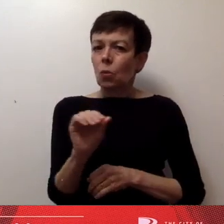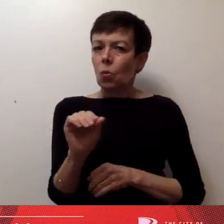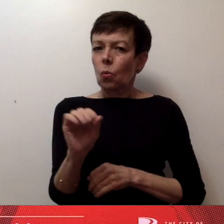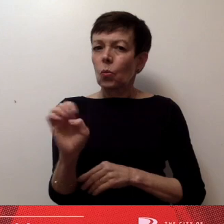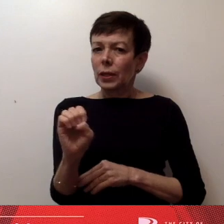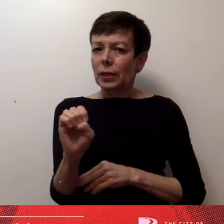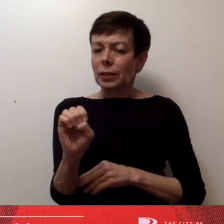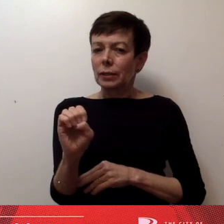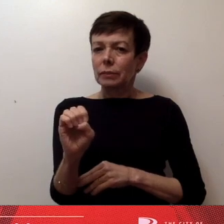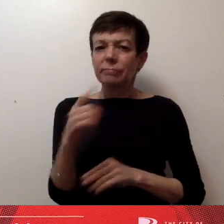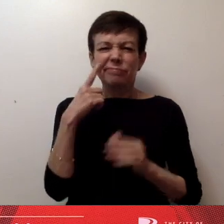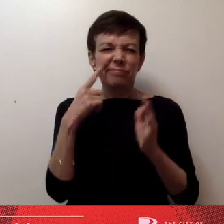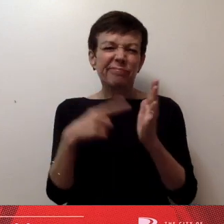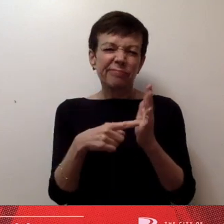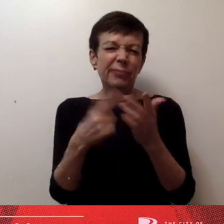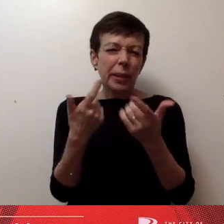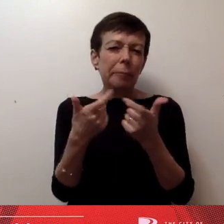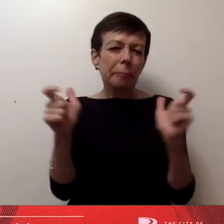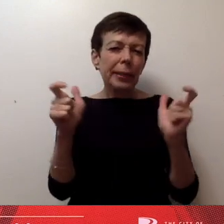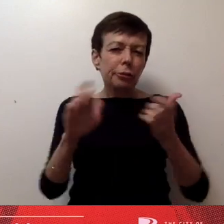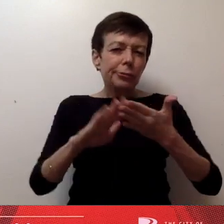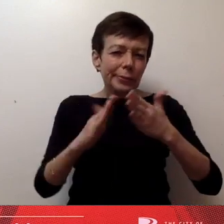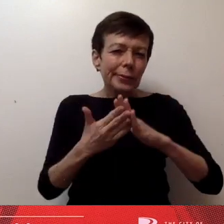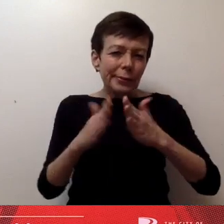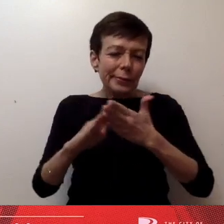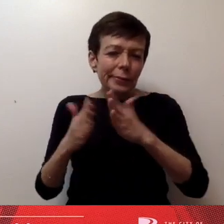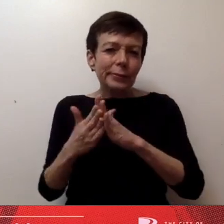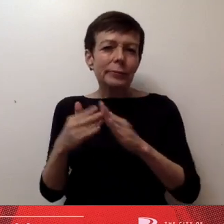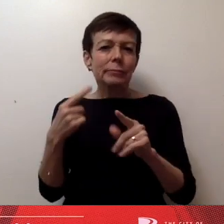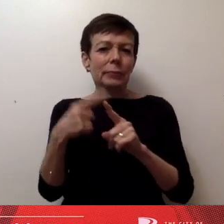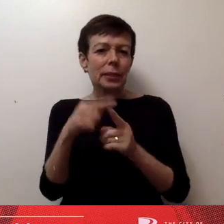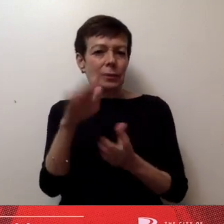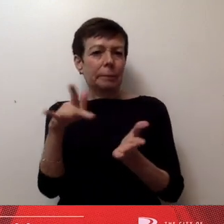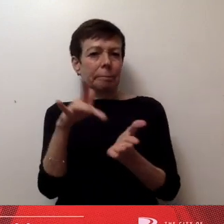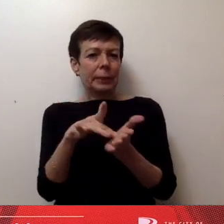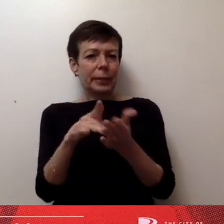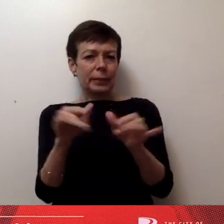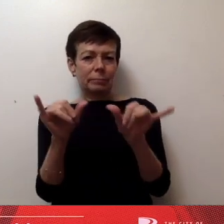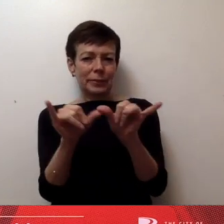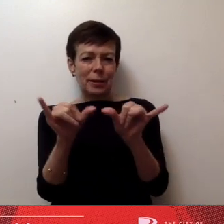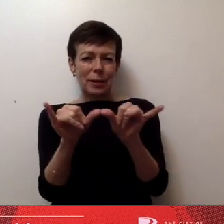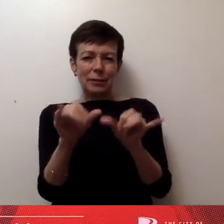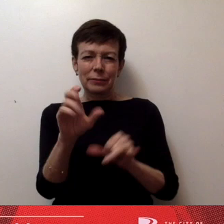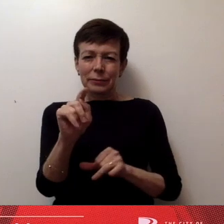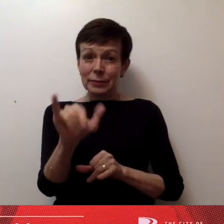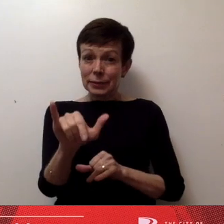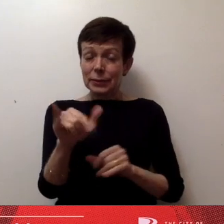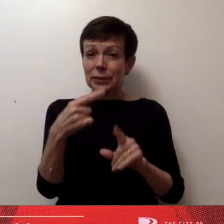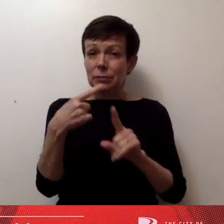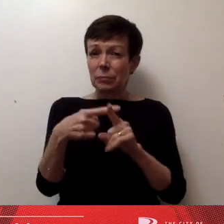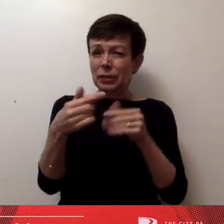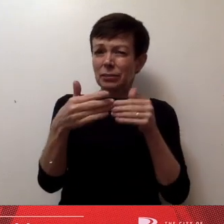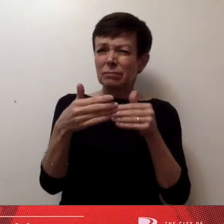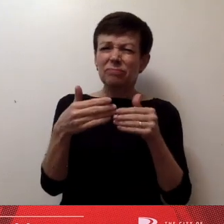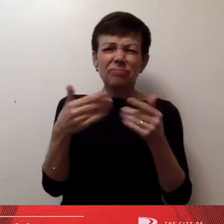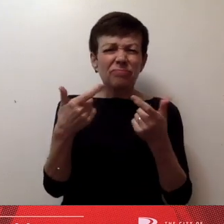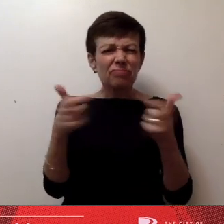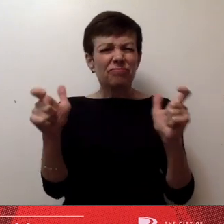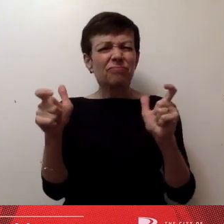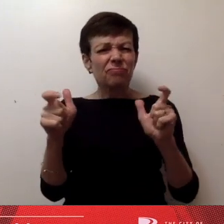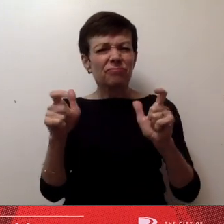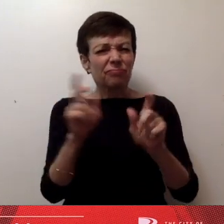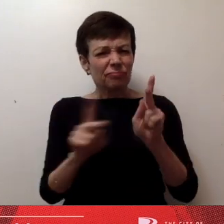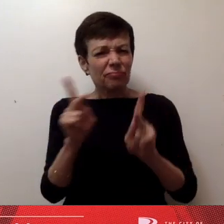is the metro centers, as well as mid-sized cities and regional hub communities. Cities with higher populations